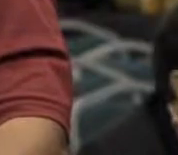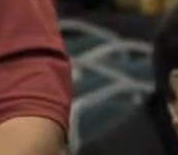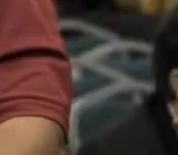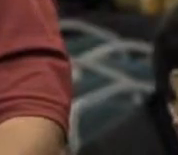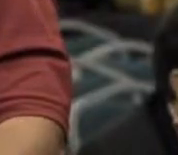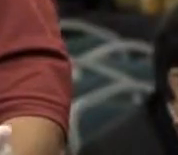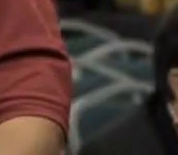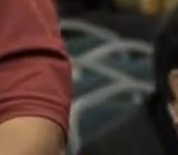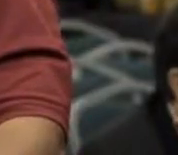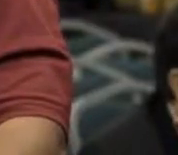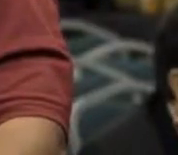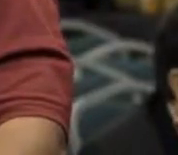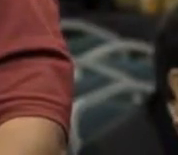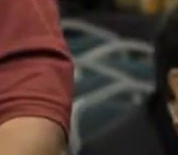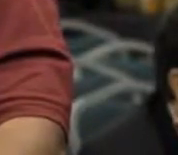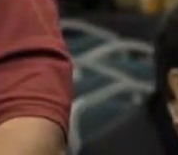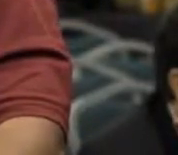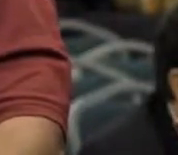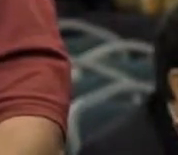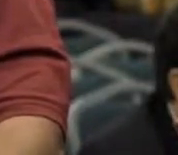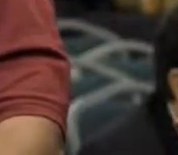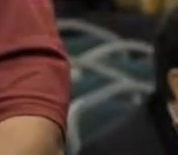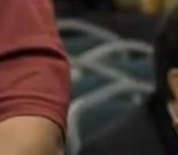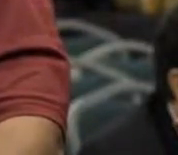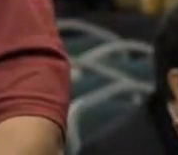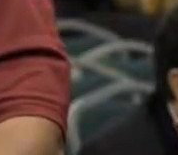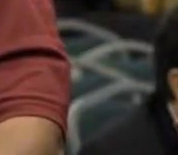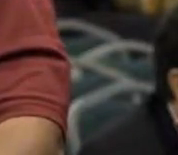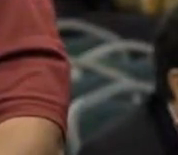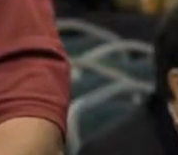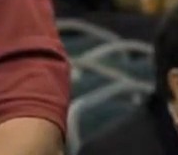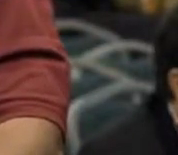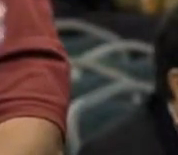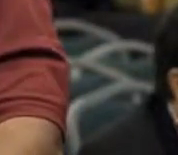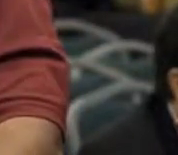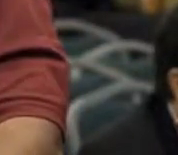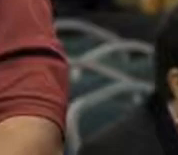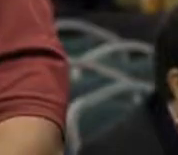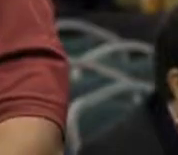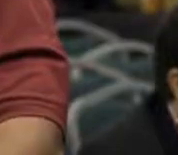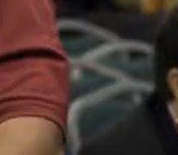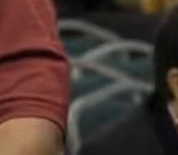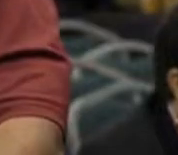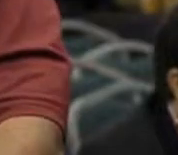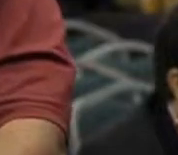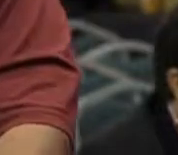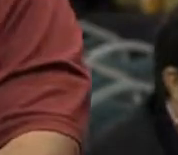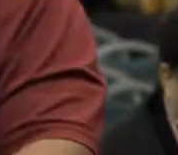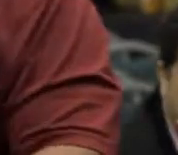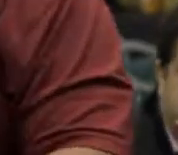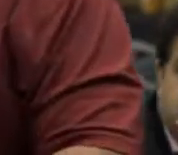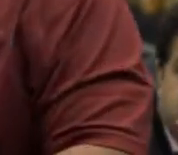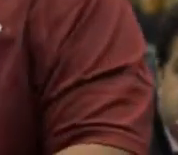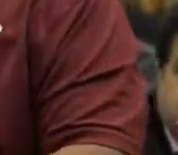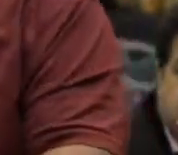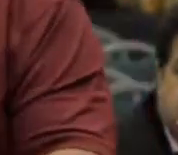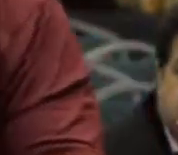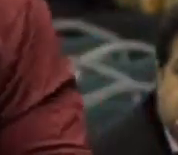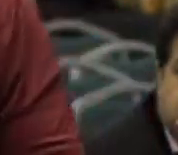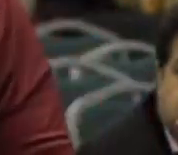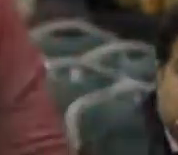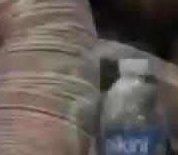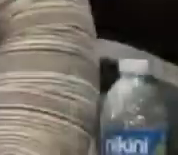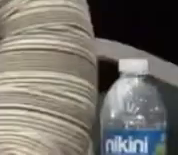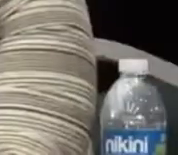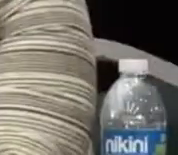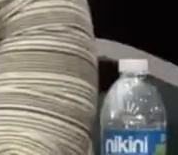be so expedited that it allows for a disbursement in a reasonable time of that money or